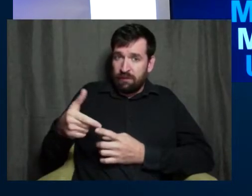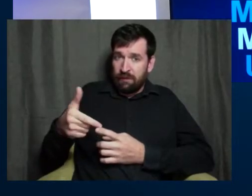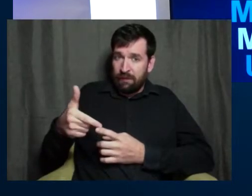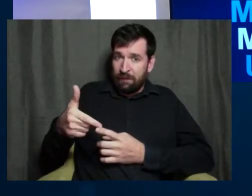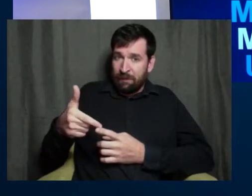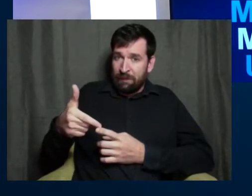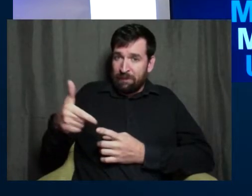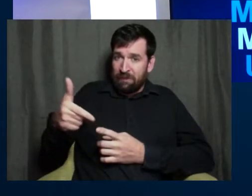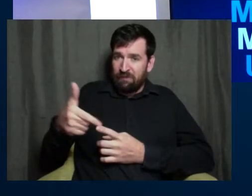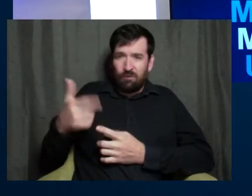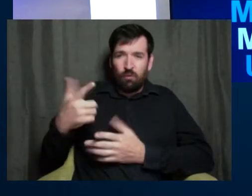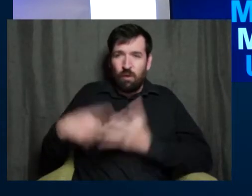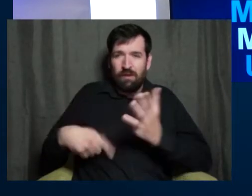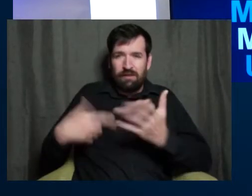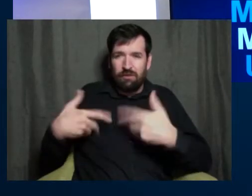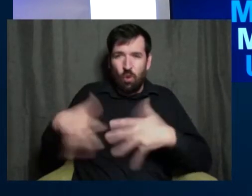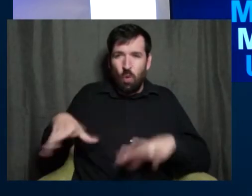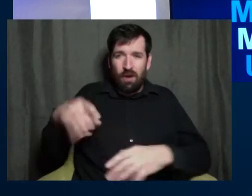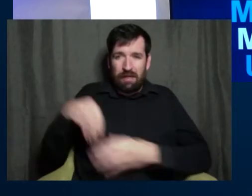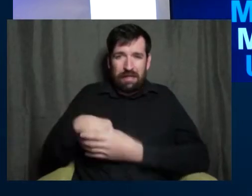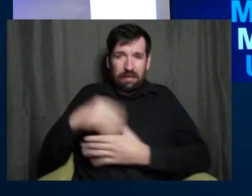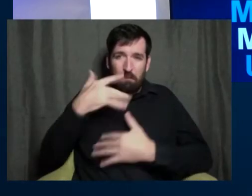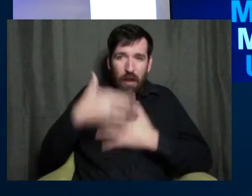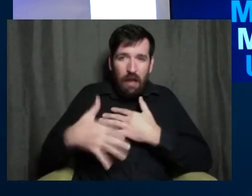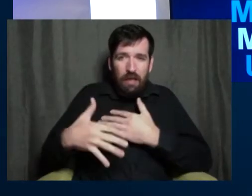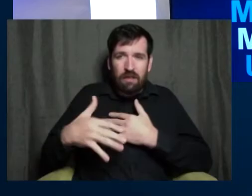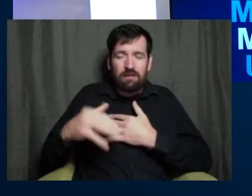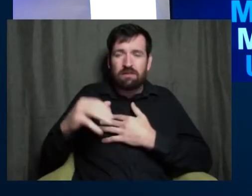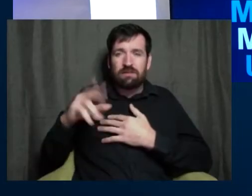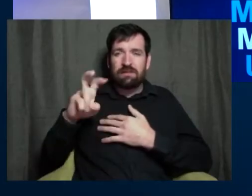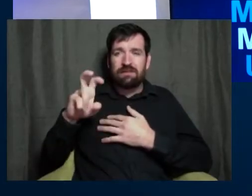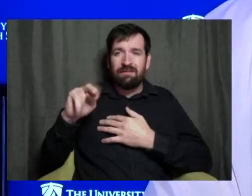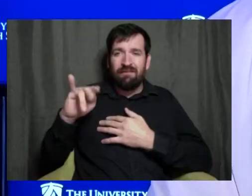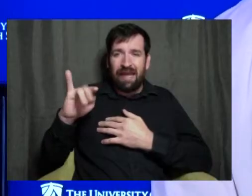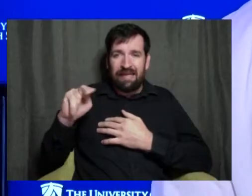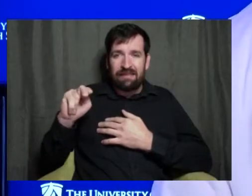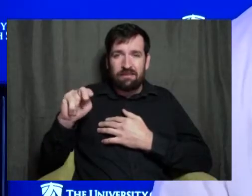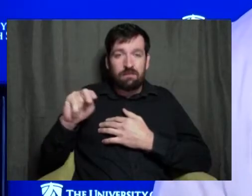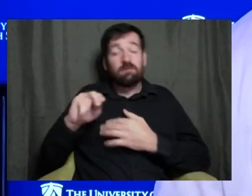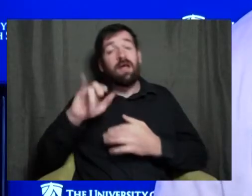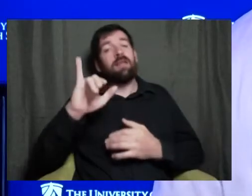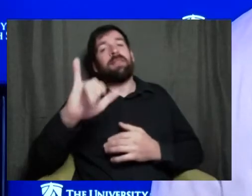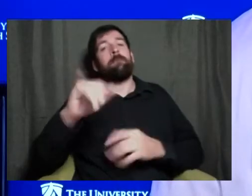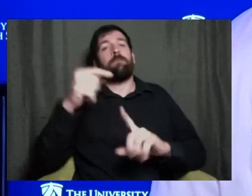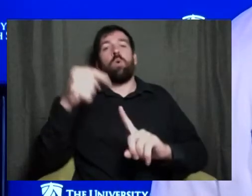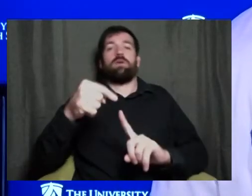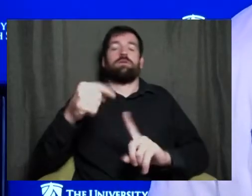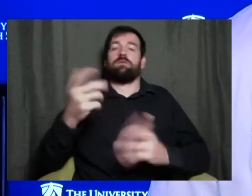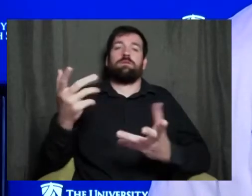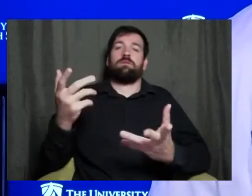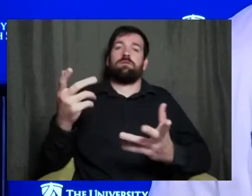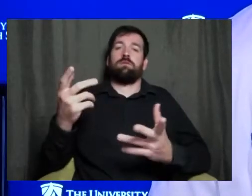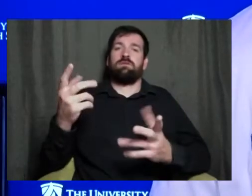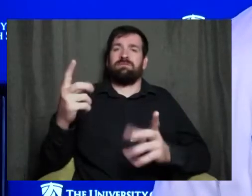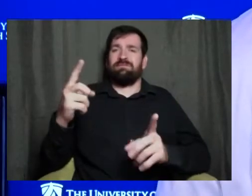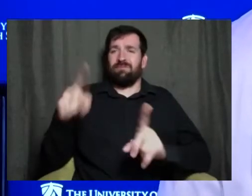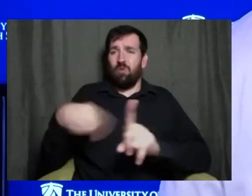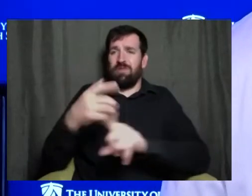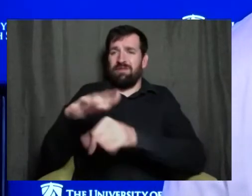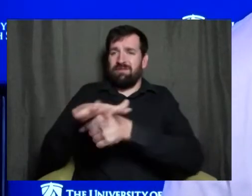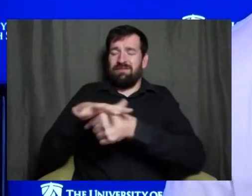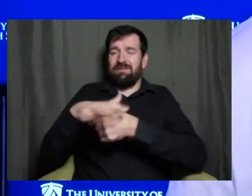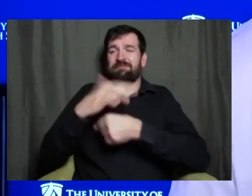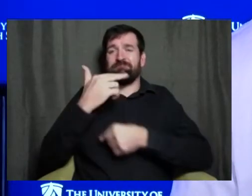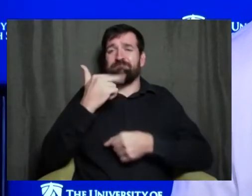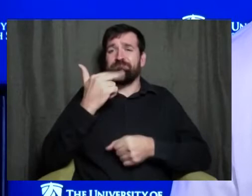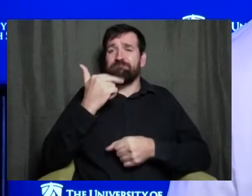into the blood supply? Is that goes into the vein? Again, you're going to have, at that point, the only thing that's really around that area are very small